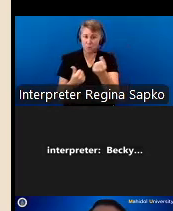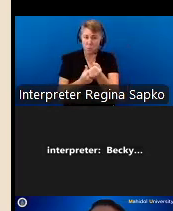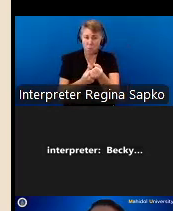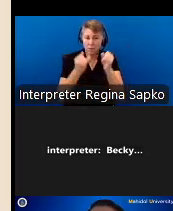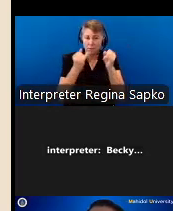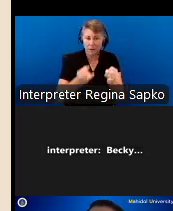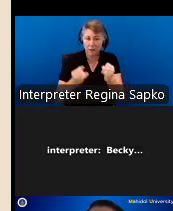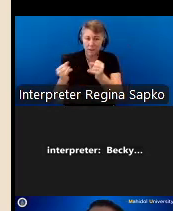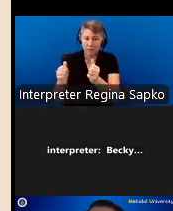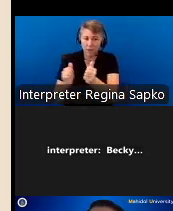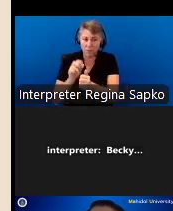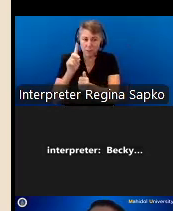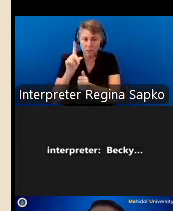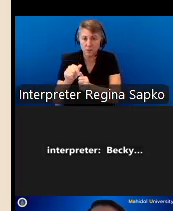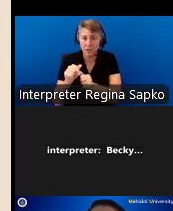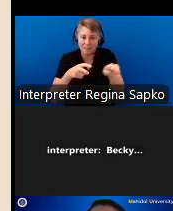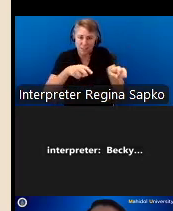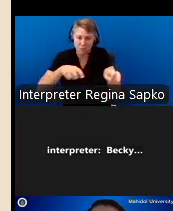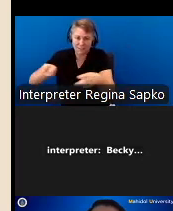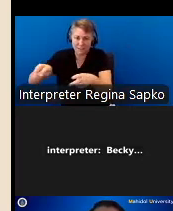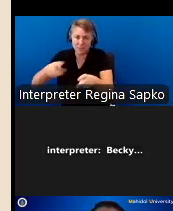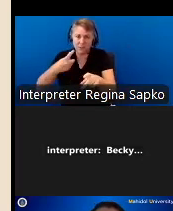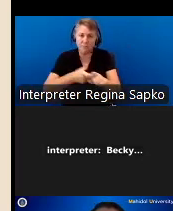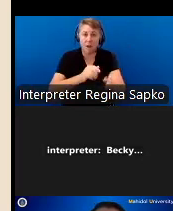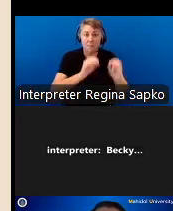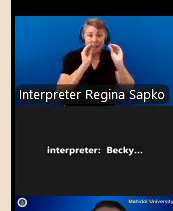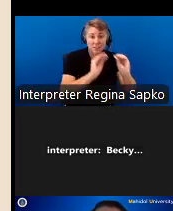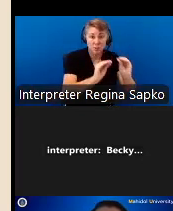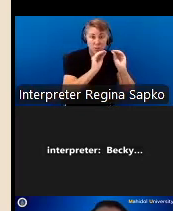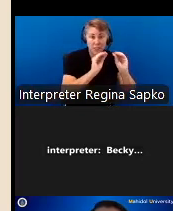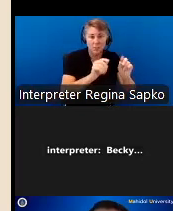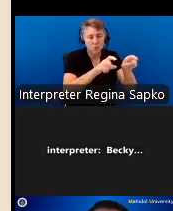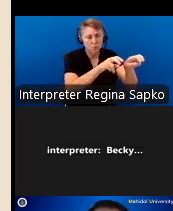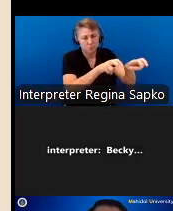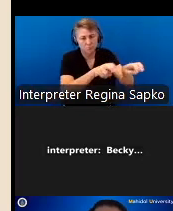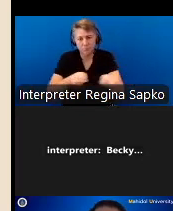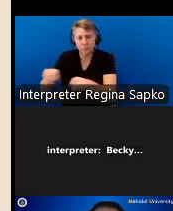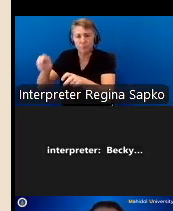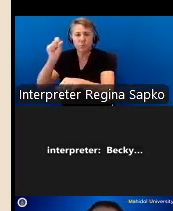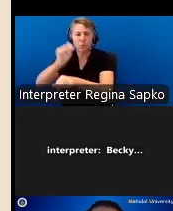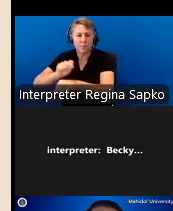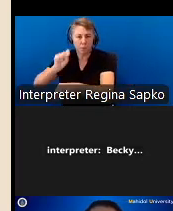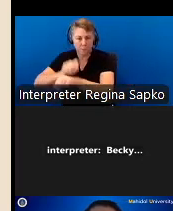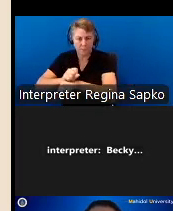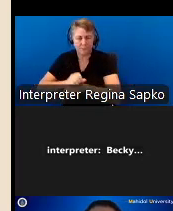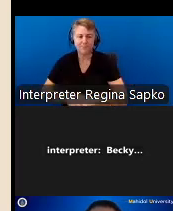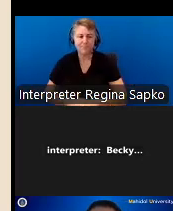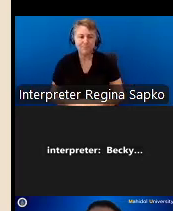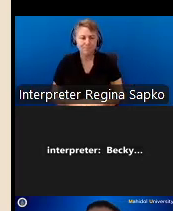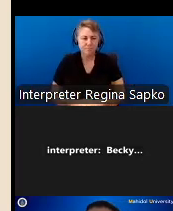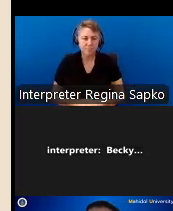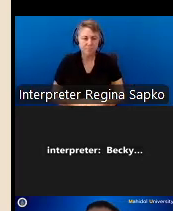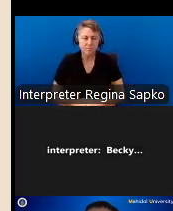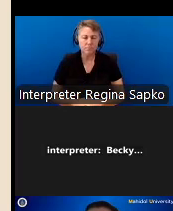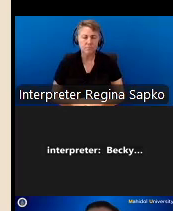to employment? Yes, that I mentioned earlier. We have like